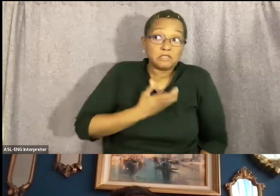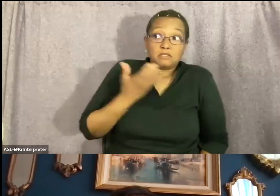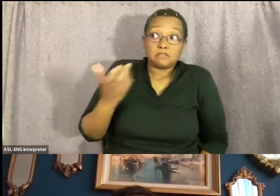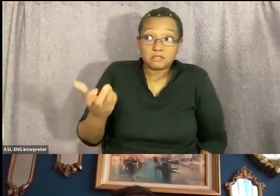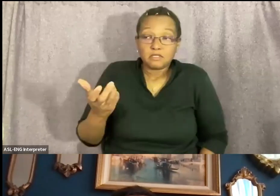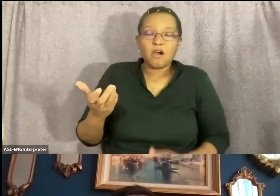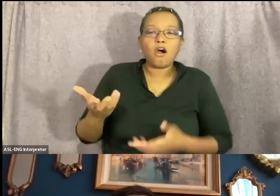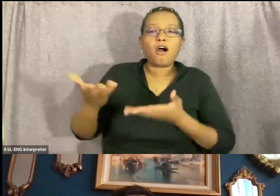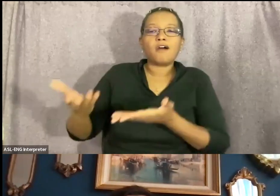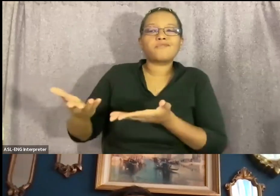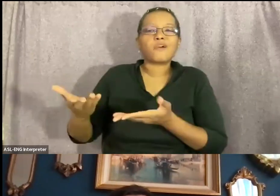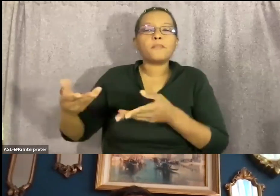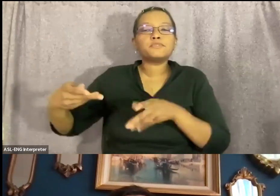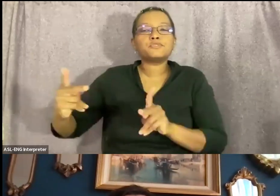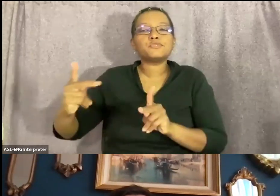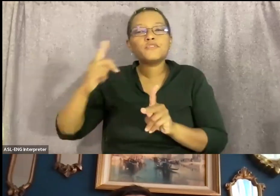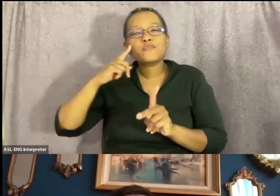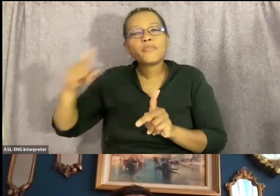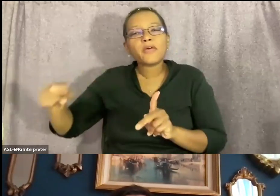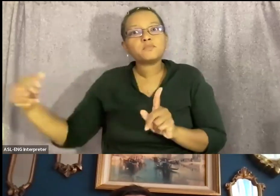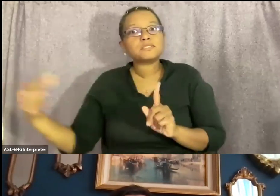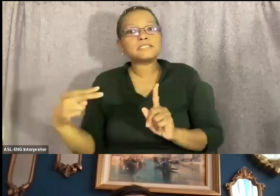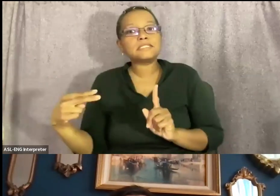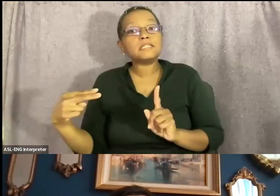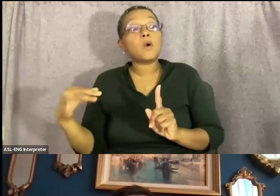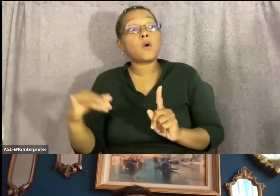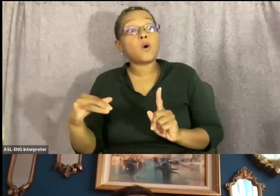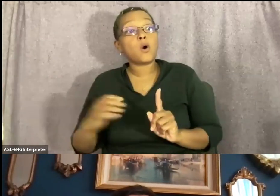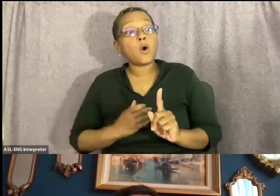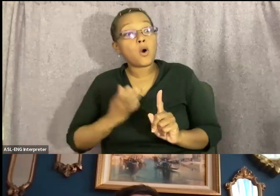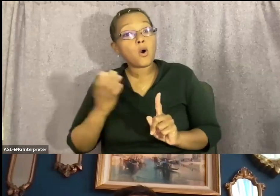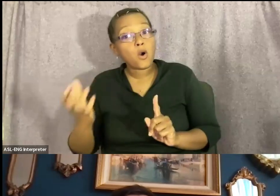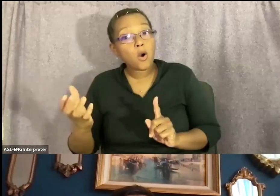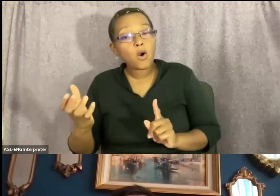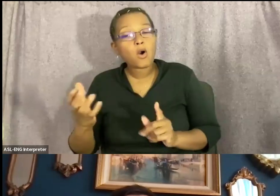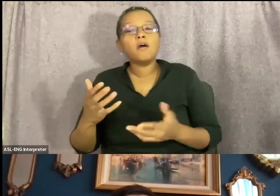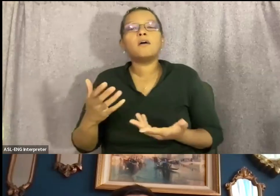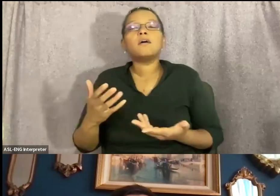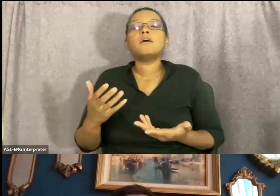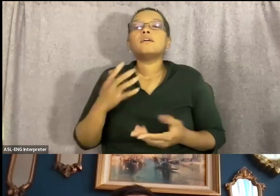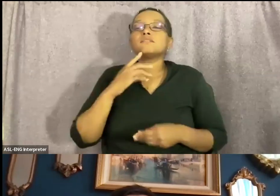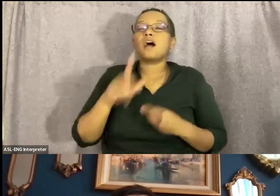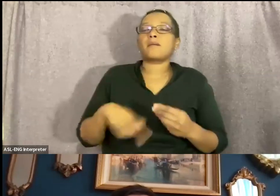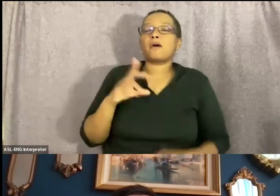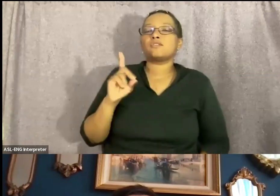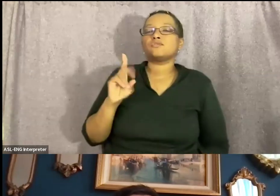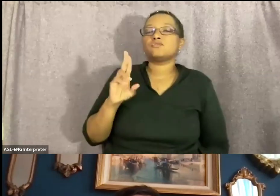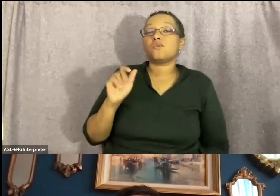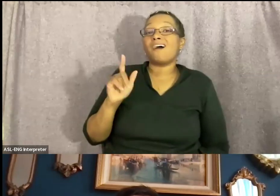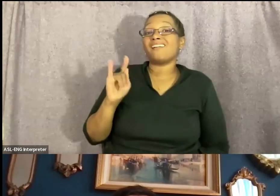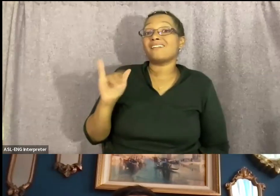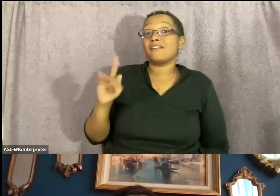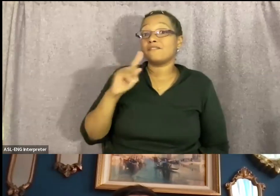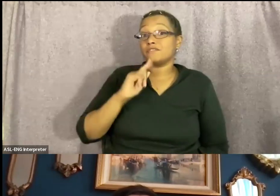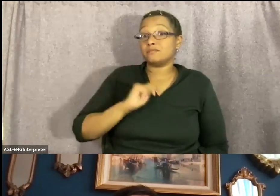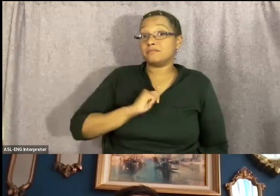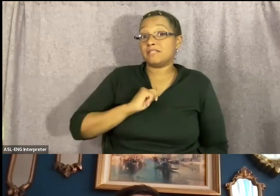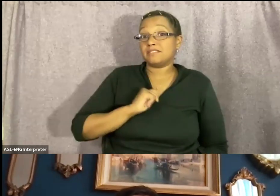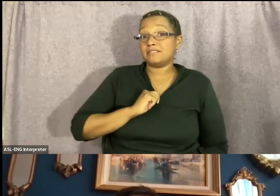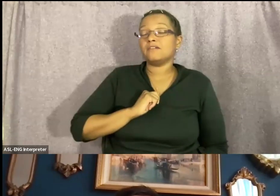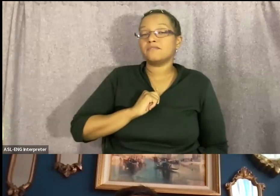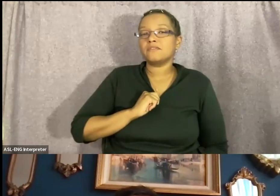self. But when I have shared this work with others, they have told me that they've really